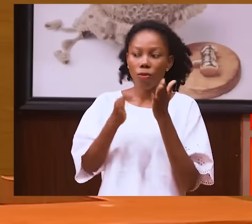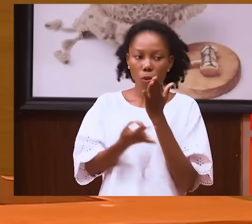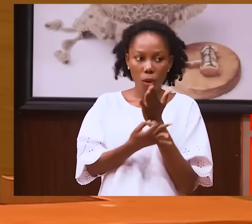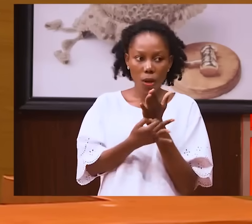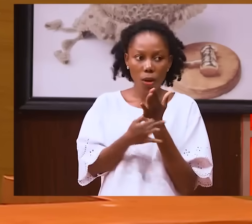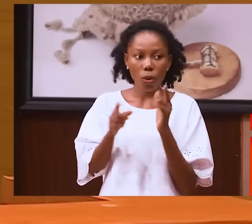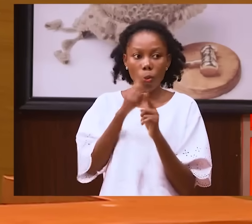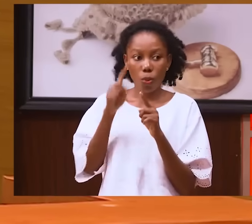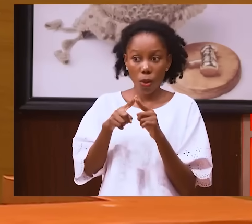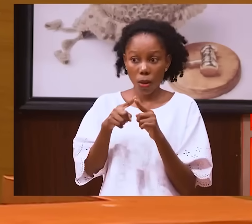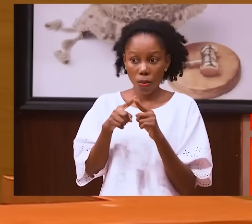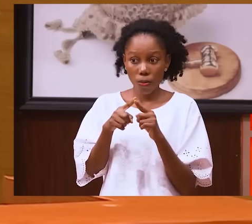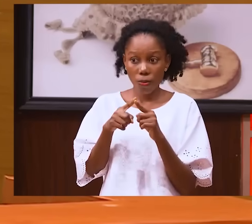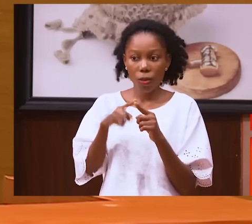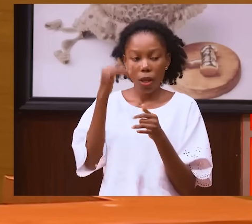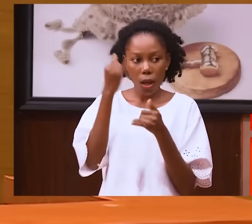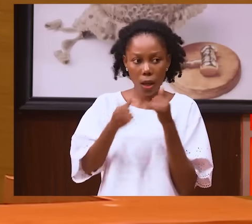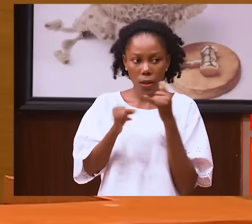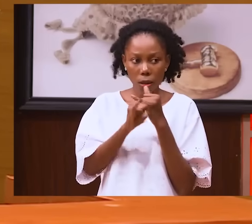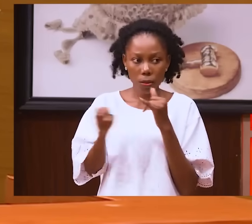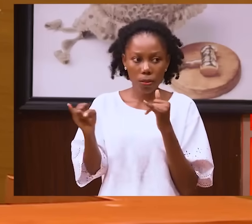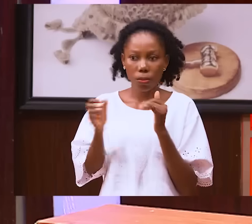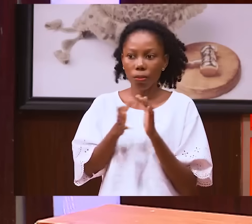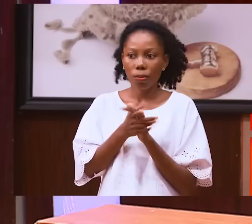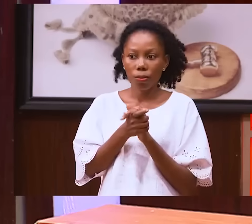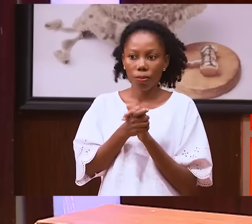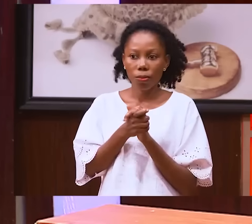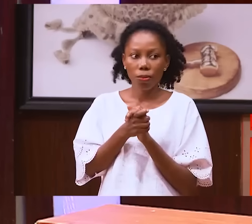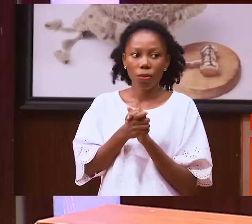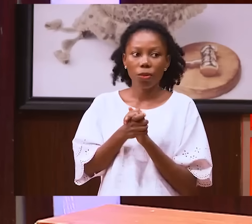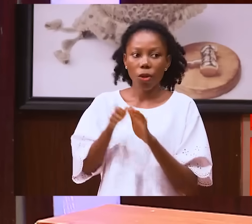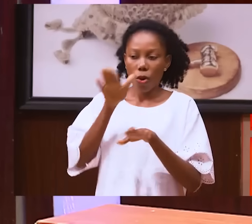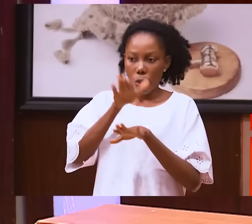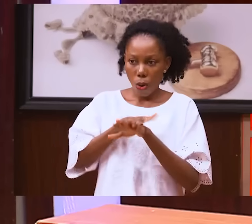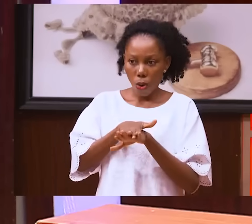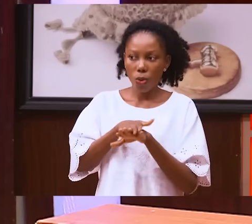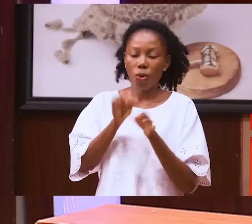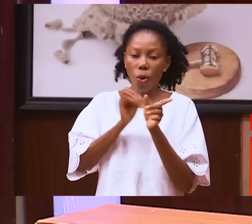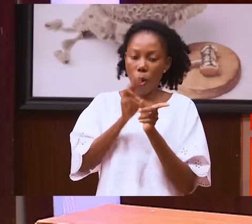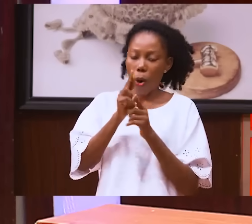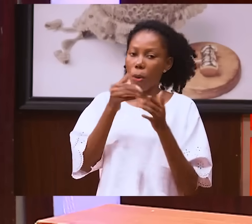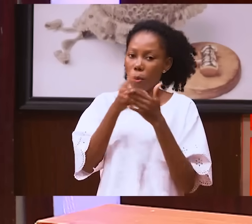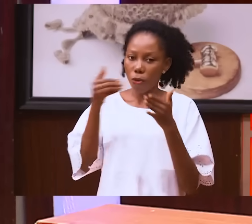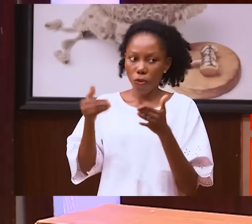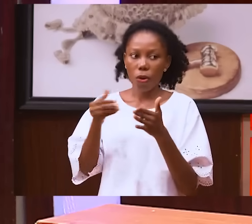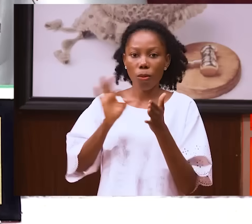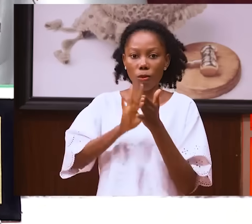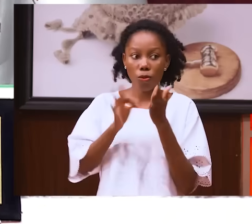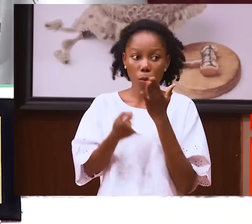Ending. By the last day of February. Oh, no, before the last day of That's February.